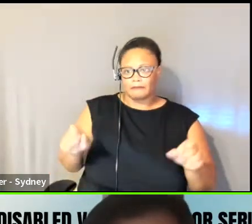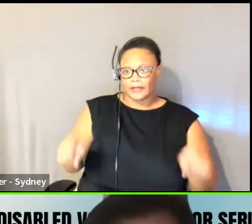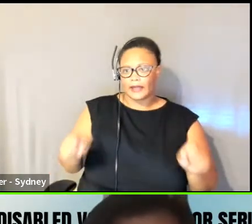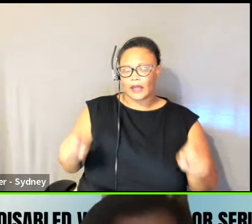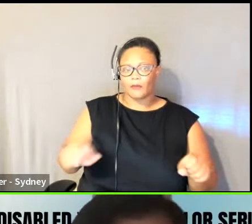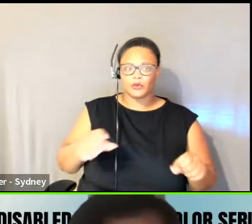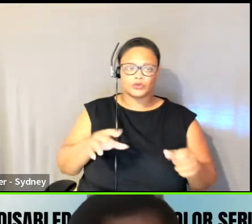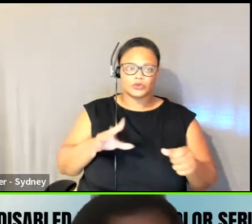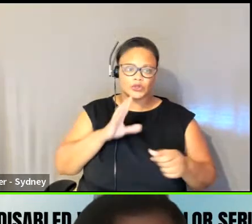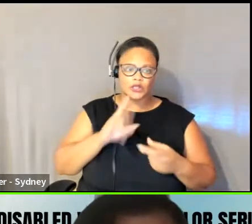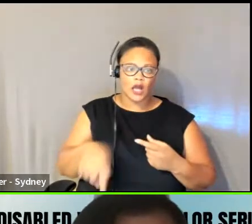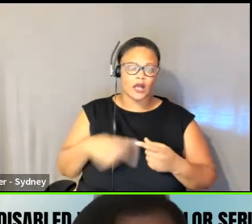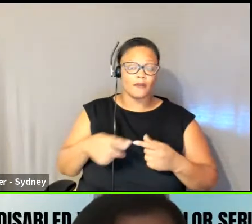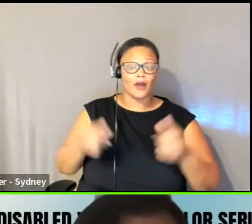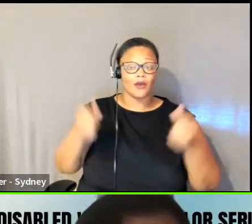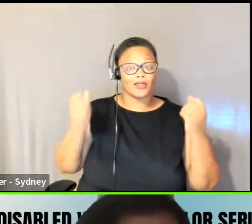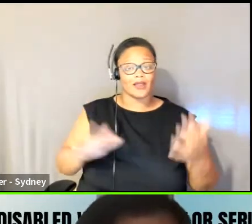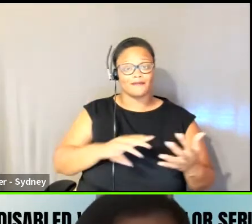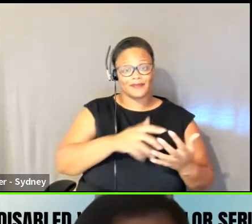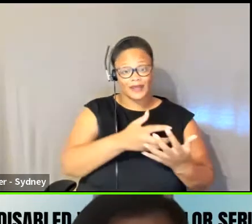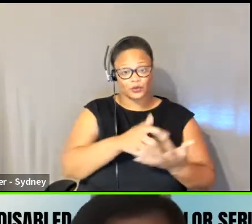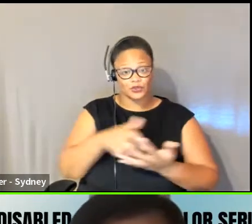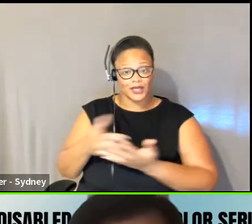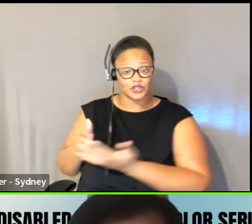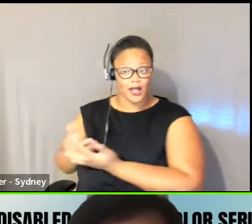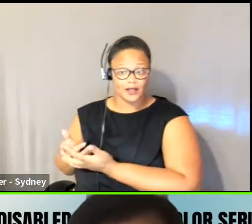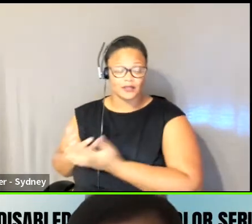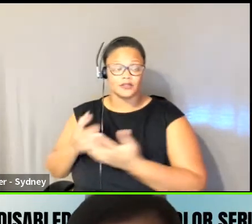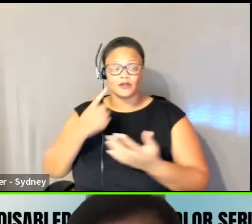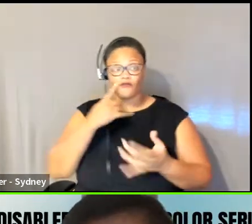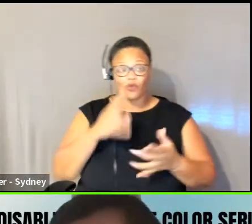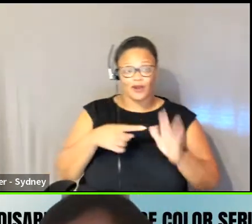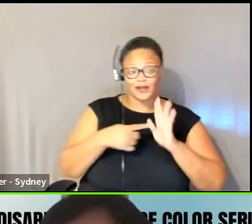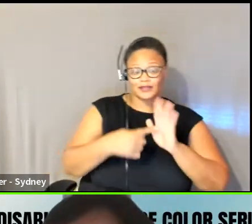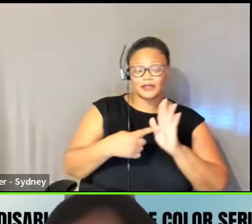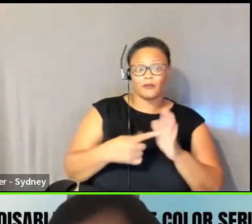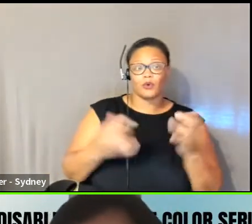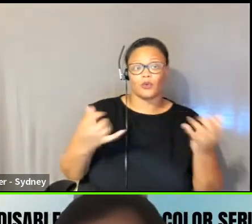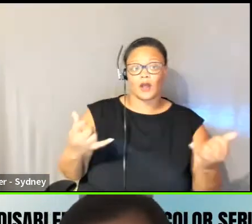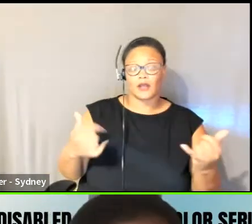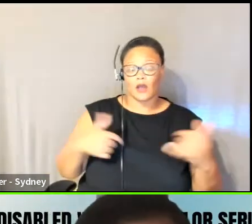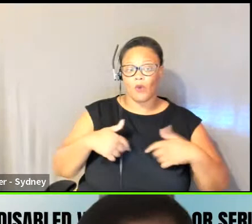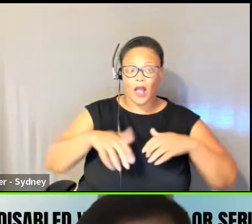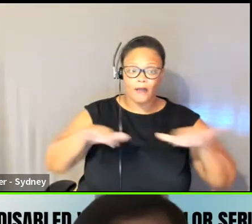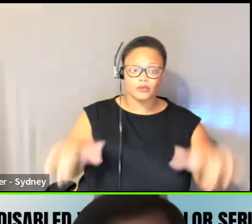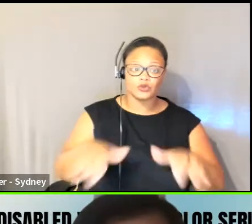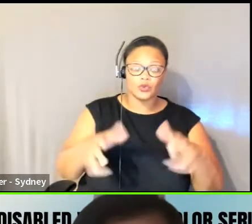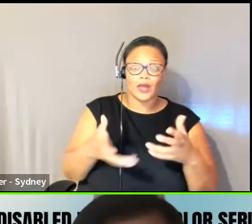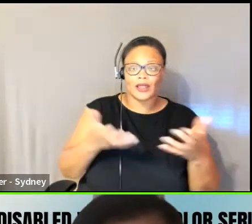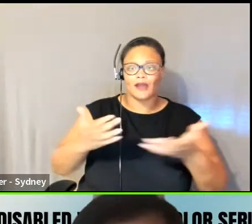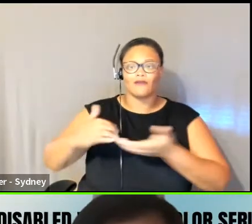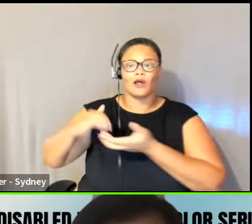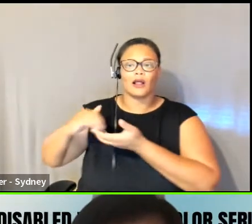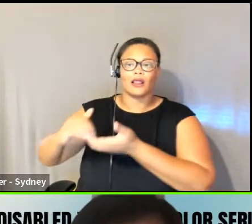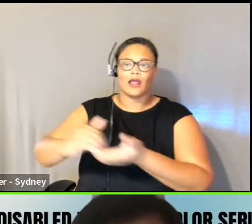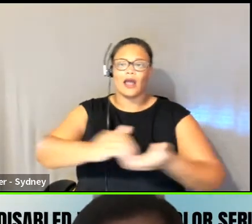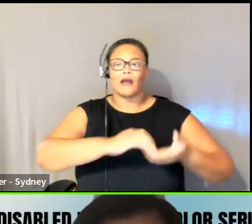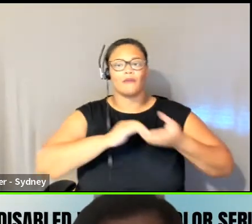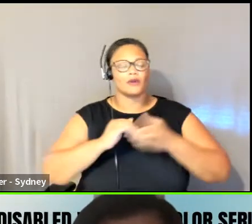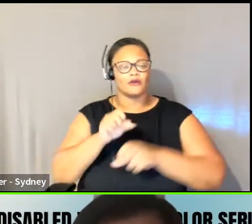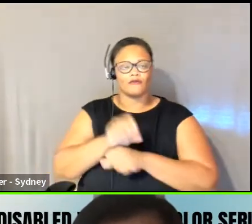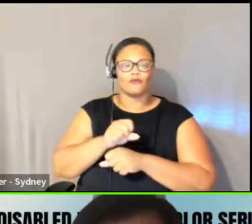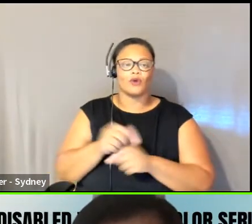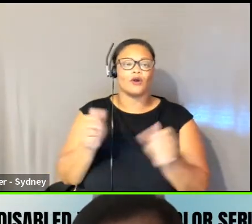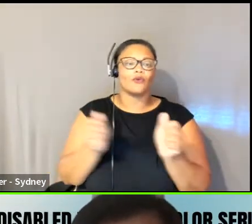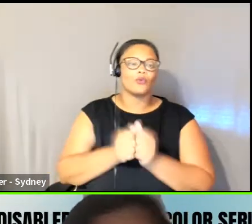a lot of the intersectionalities. I know, for example, right now, I am doing a lot of collaborative work with disability justice